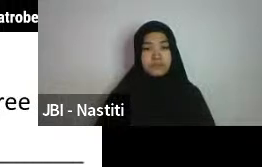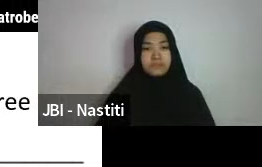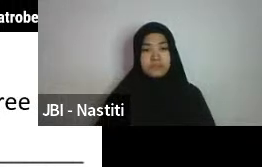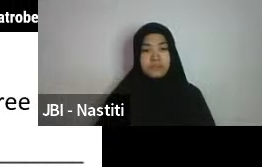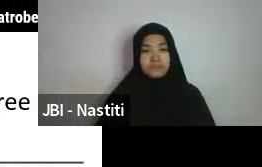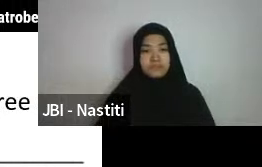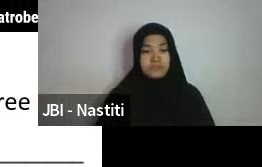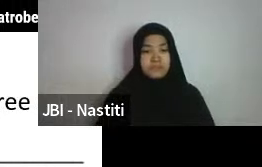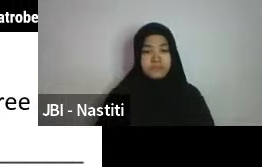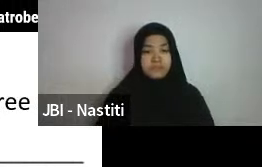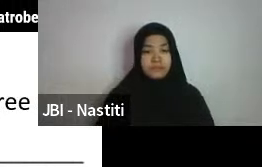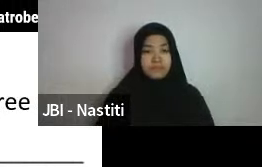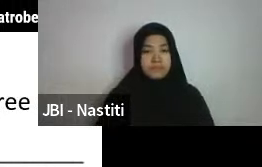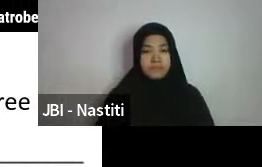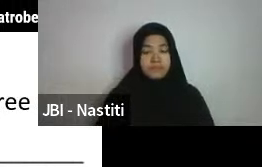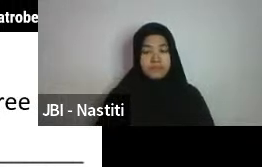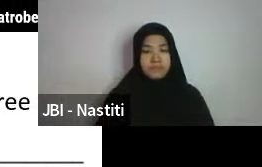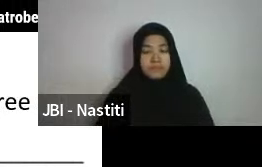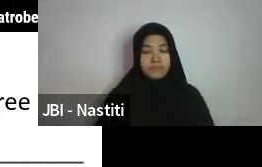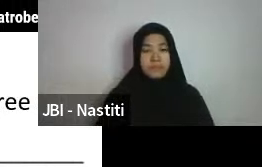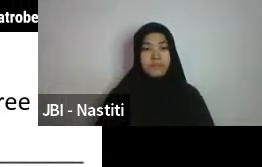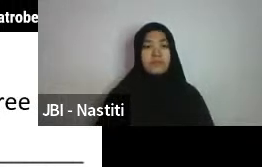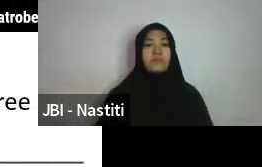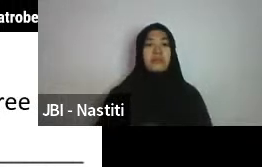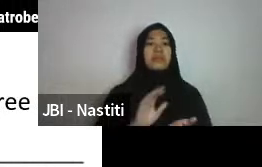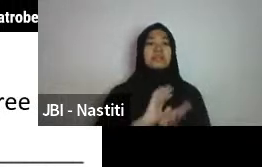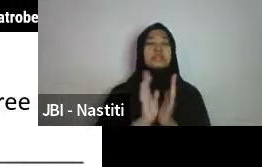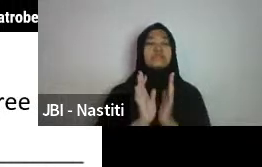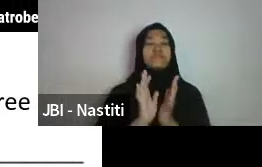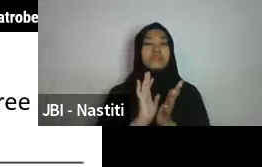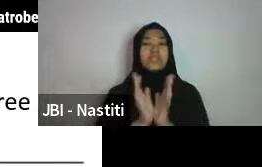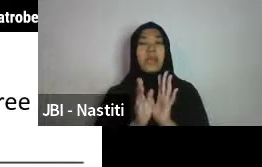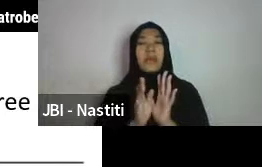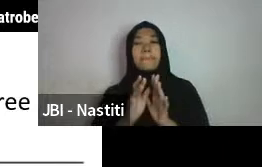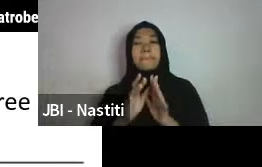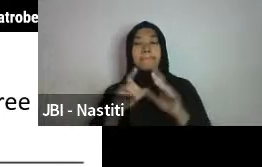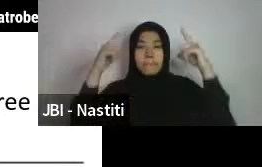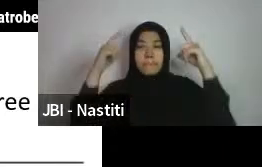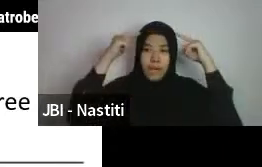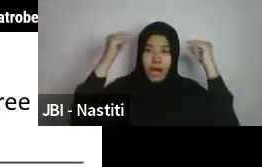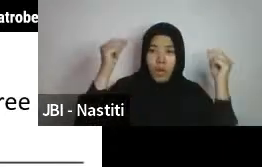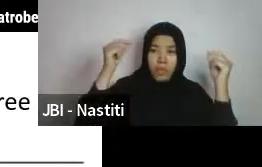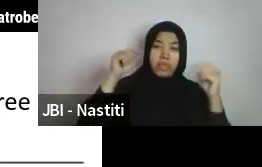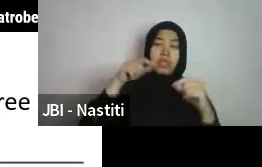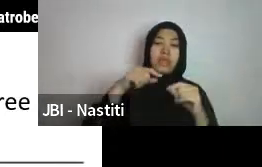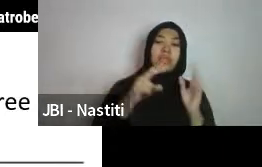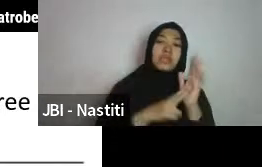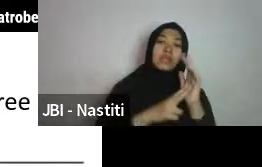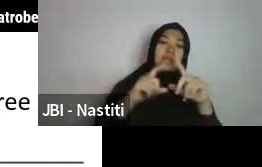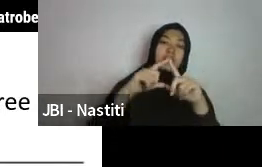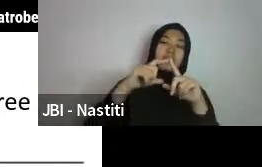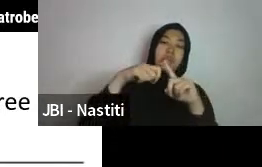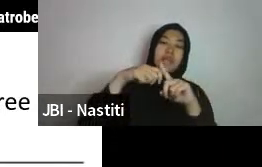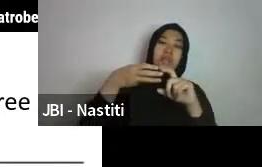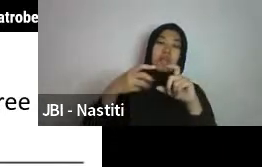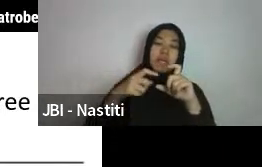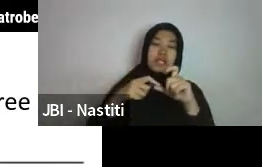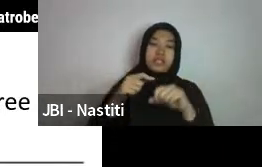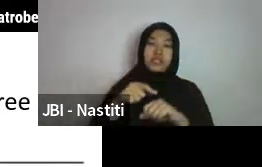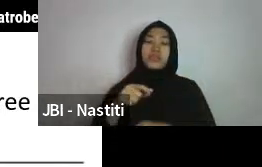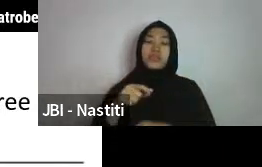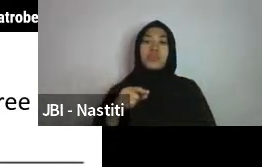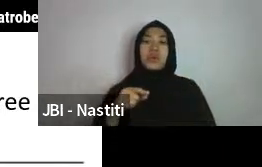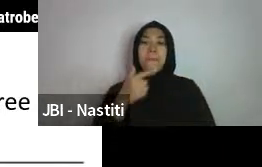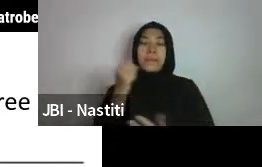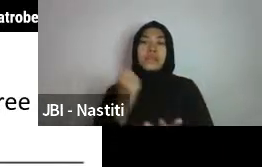disability, that people with intellectual disability have the right to mental health care and access to services, and that it will impact on